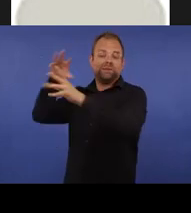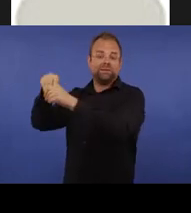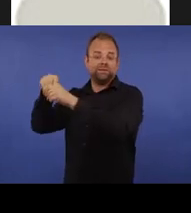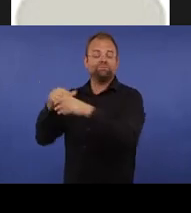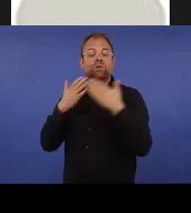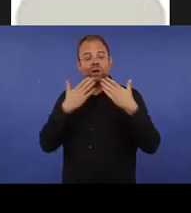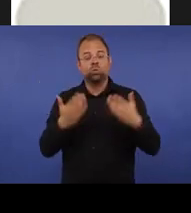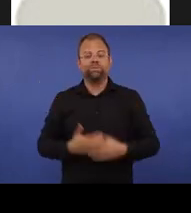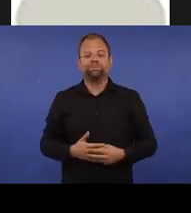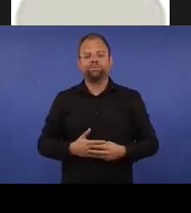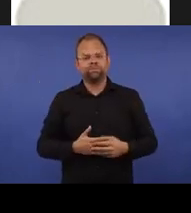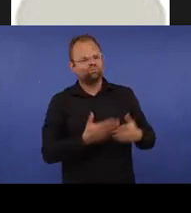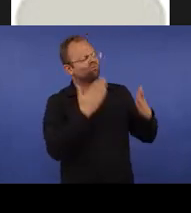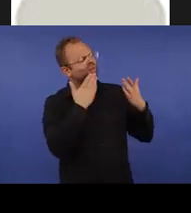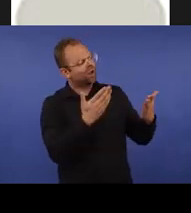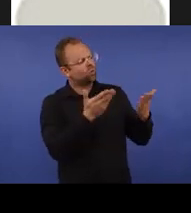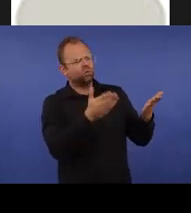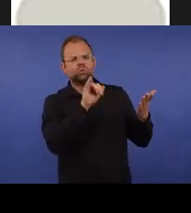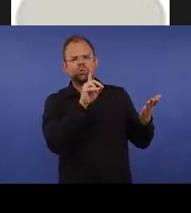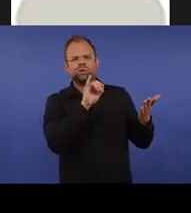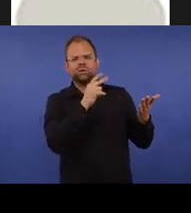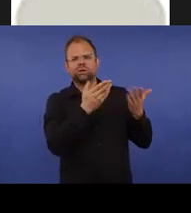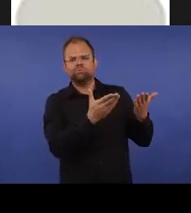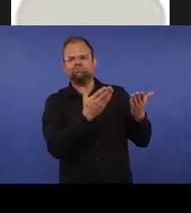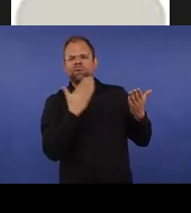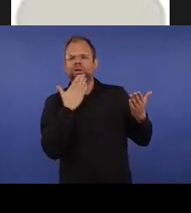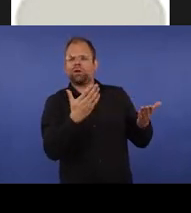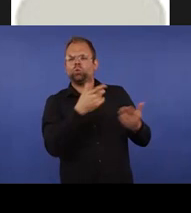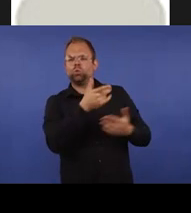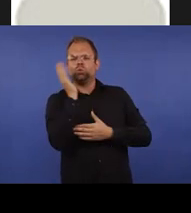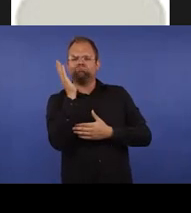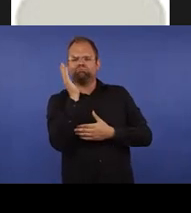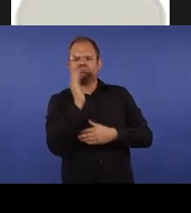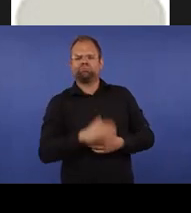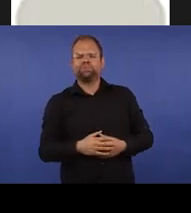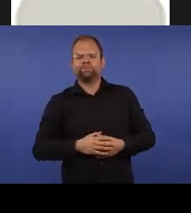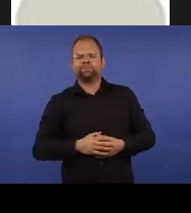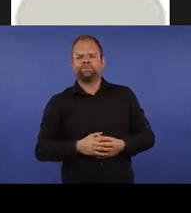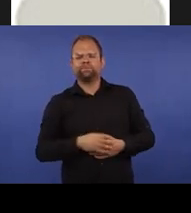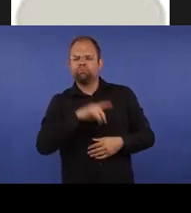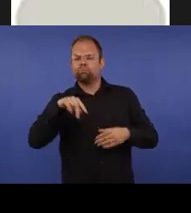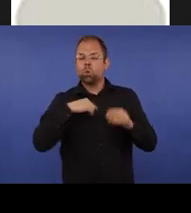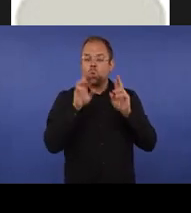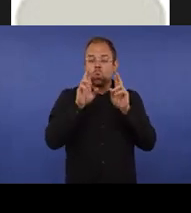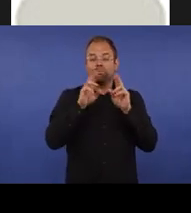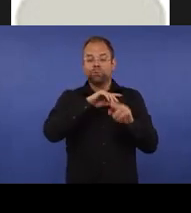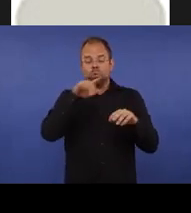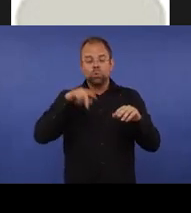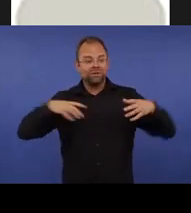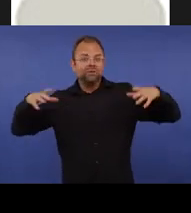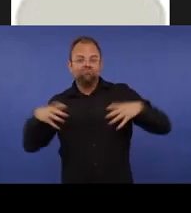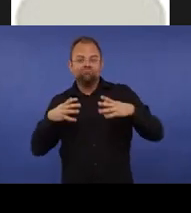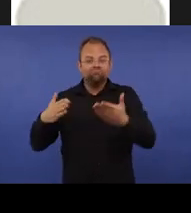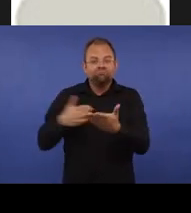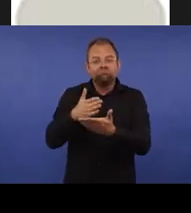same direction. So now I will open the floor to questions to the audience. And there